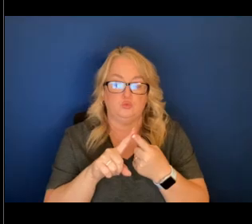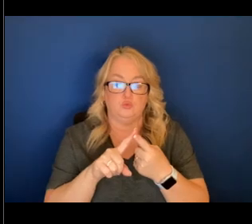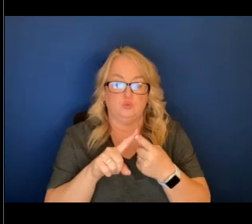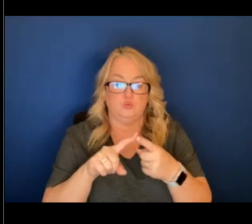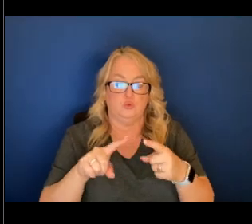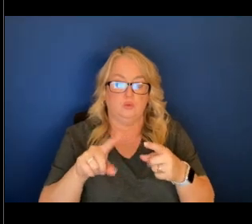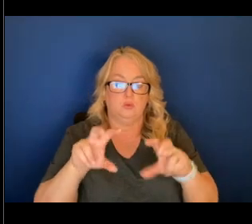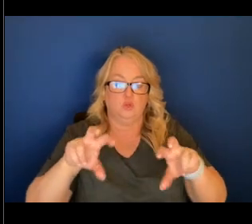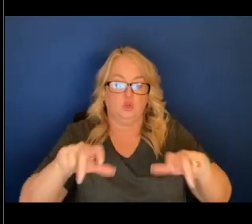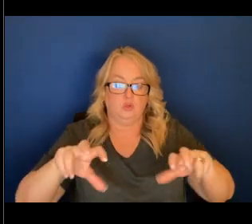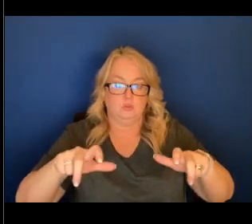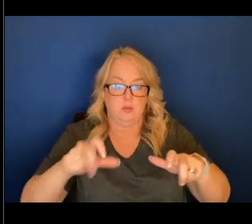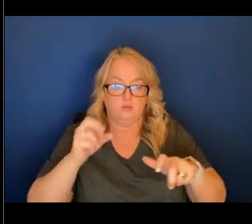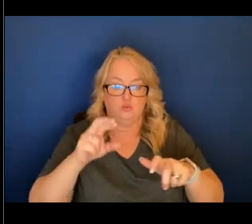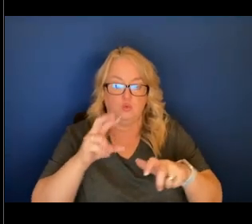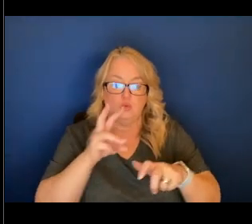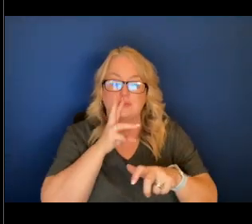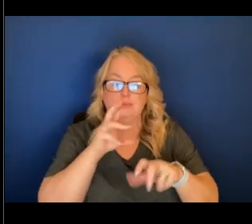or sink.